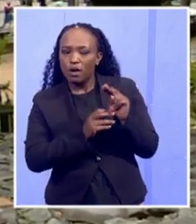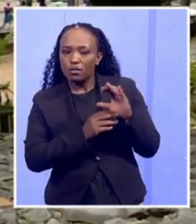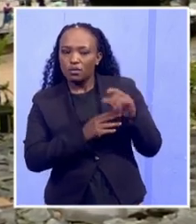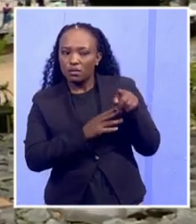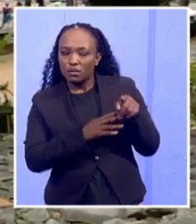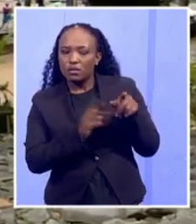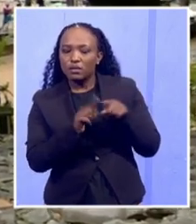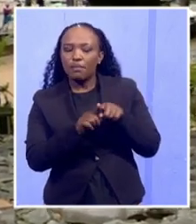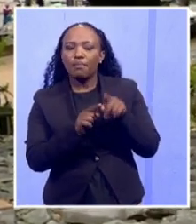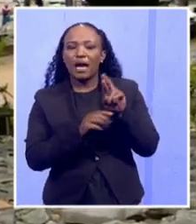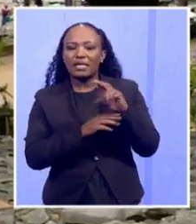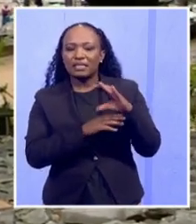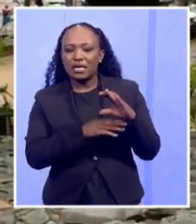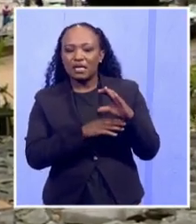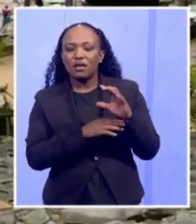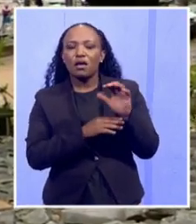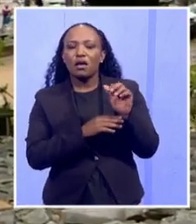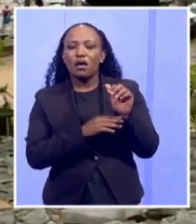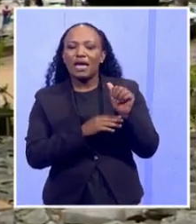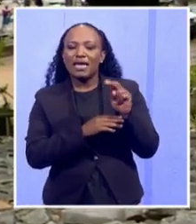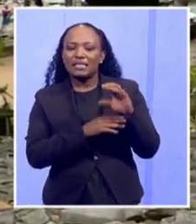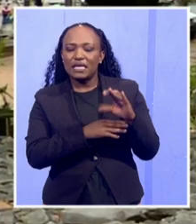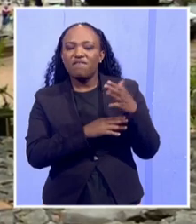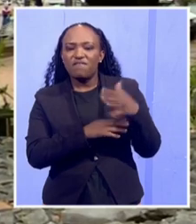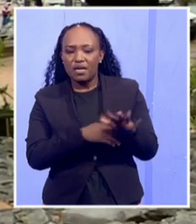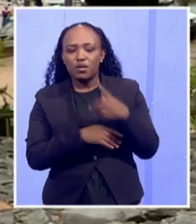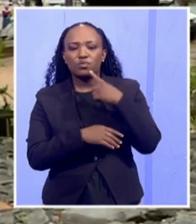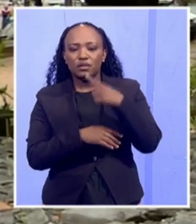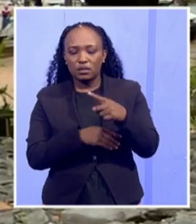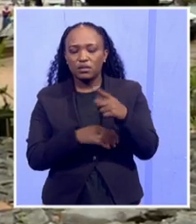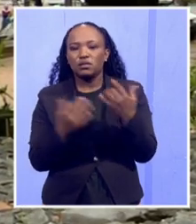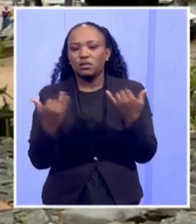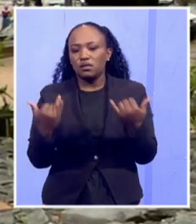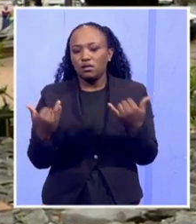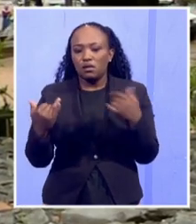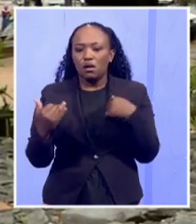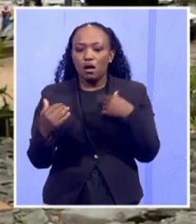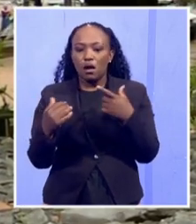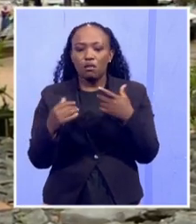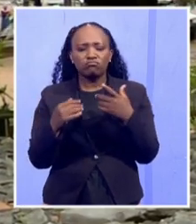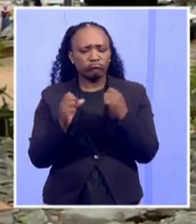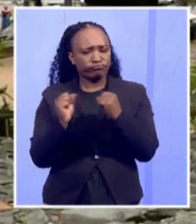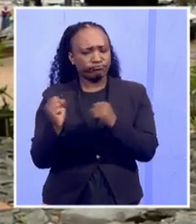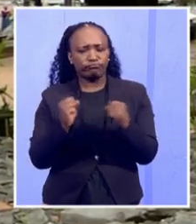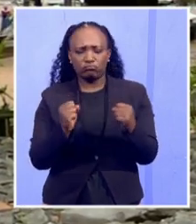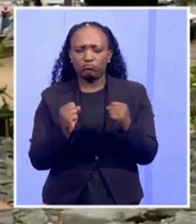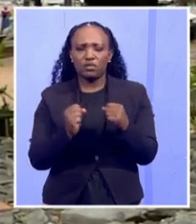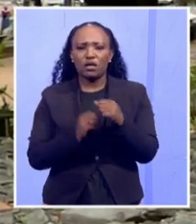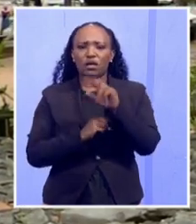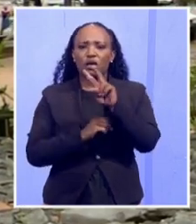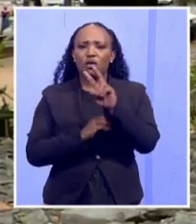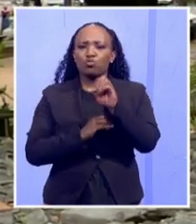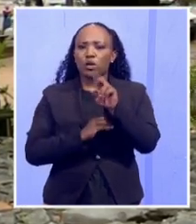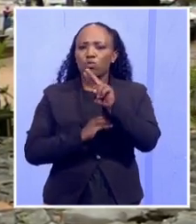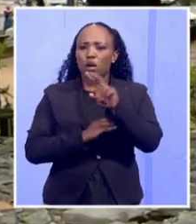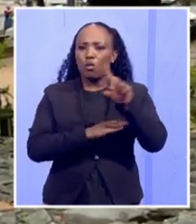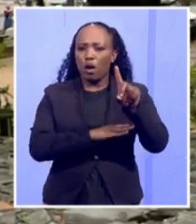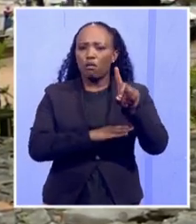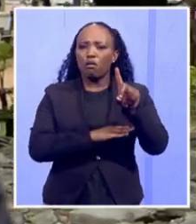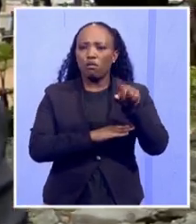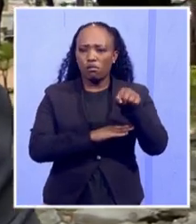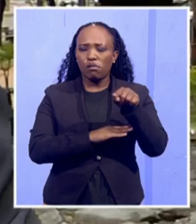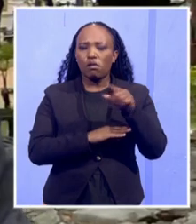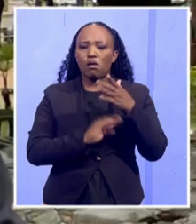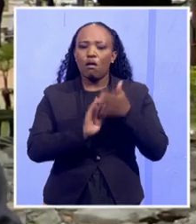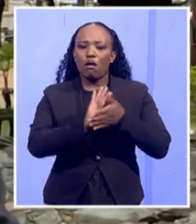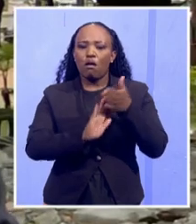the REC of the ANC yesterday in the region, saying that they are not moving from their position of the 2021 in moving and